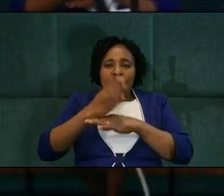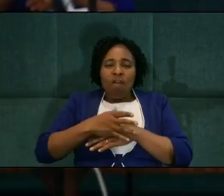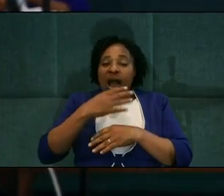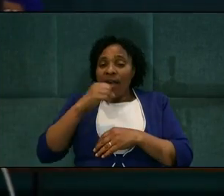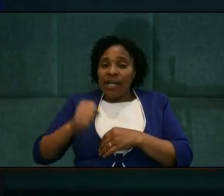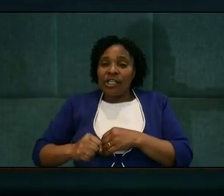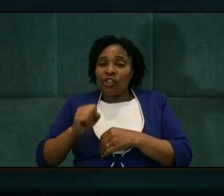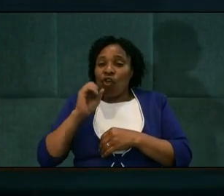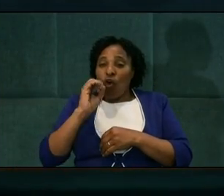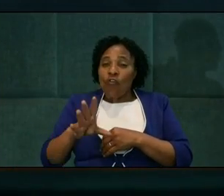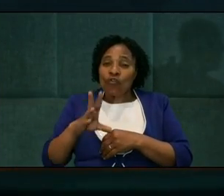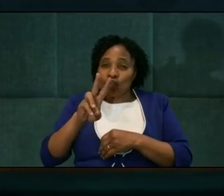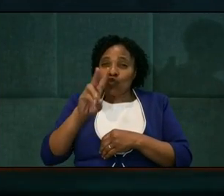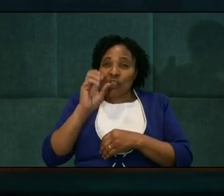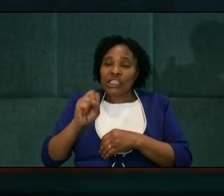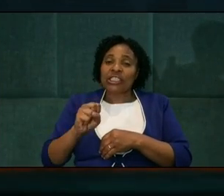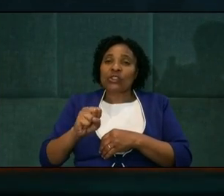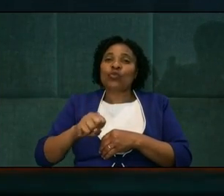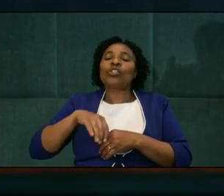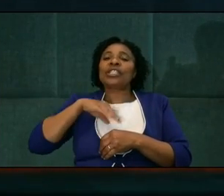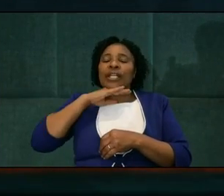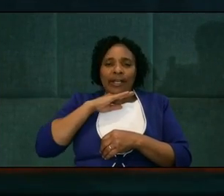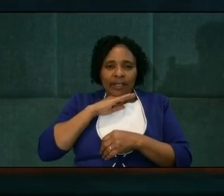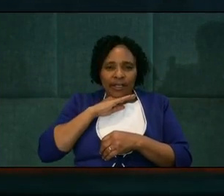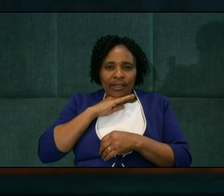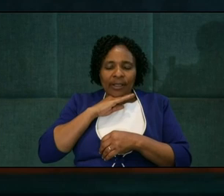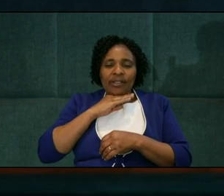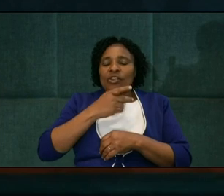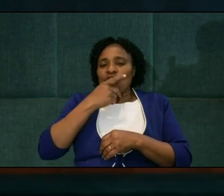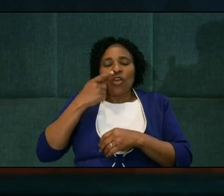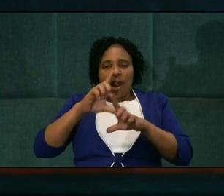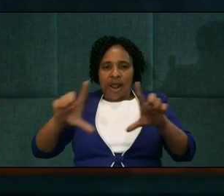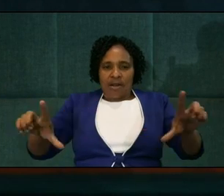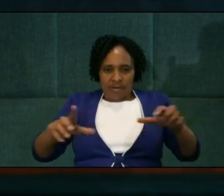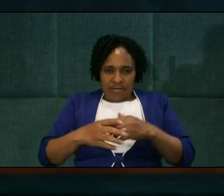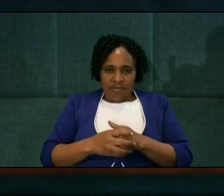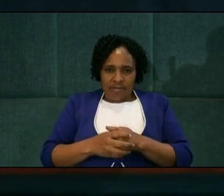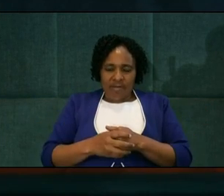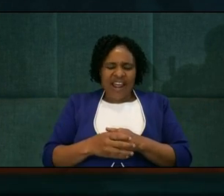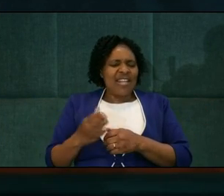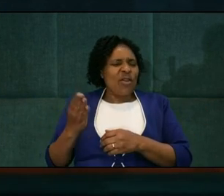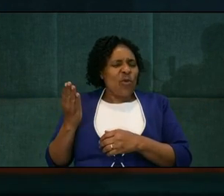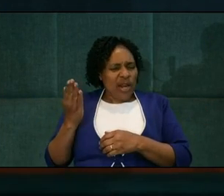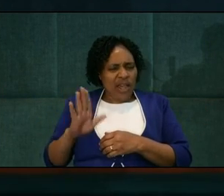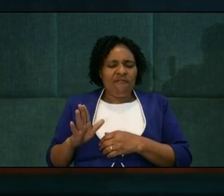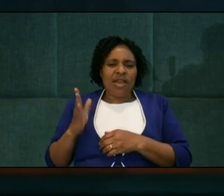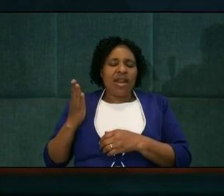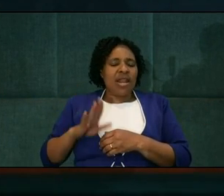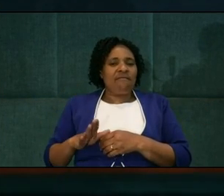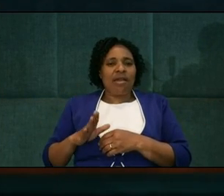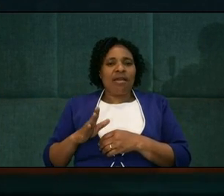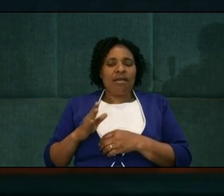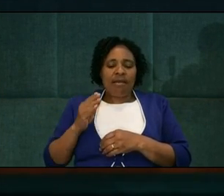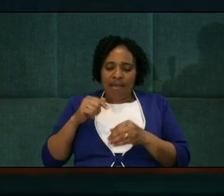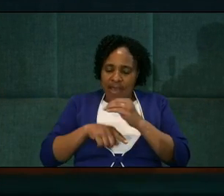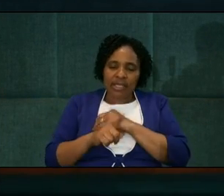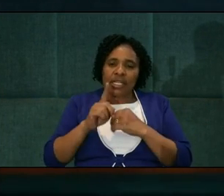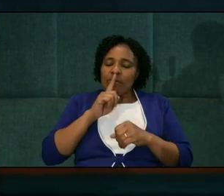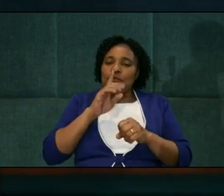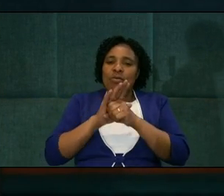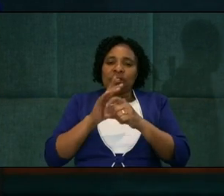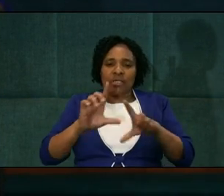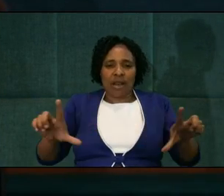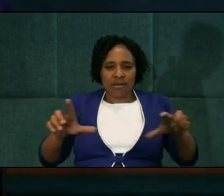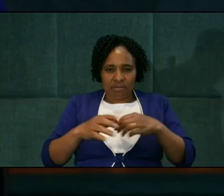of 20 will die in that wilderness. They will never enter the promised